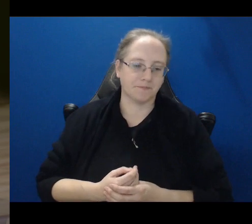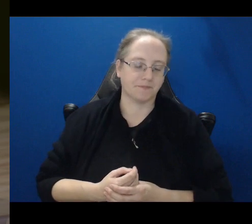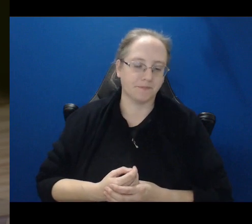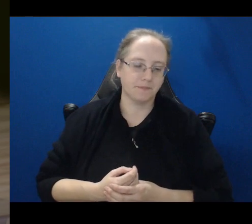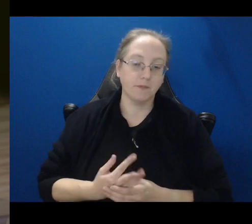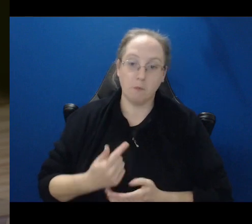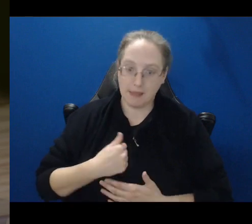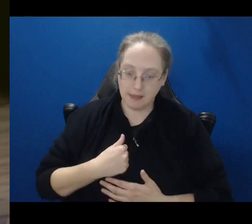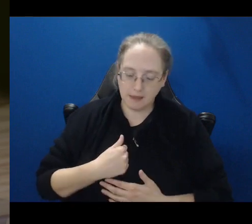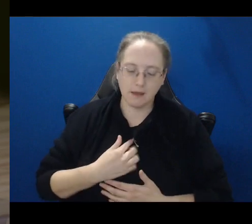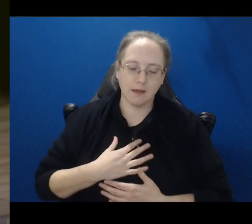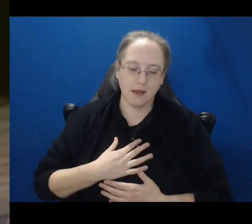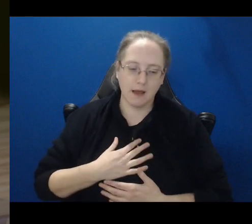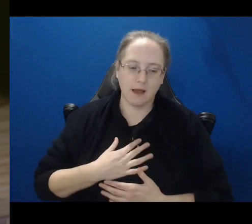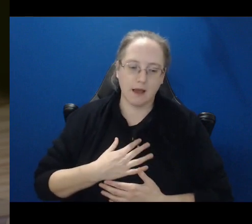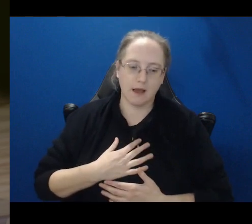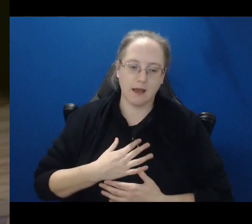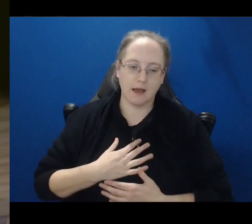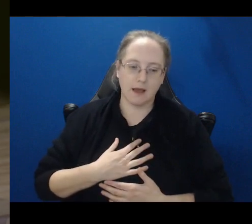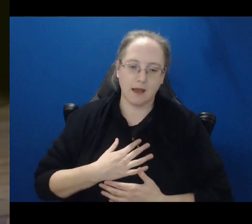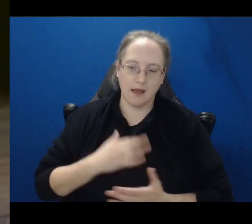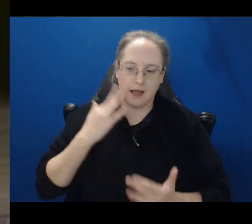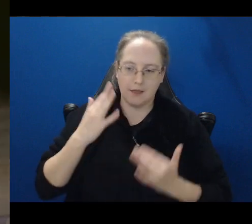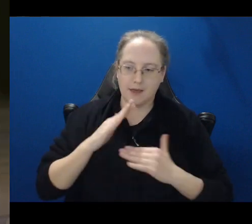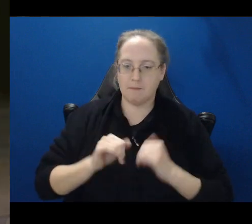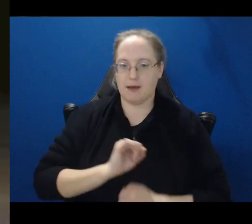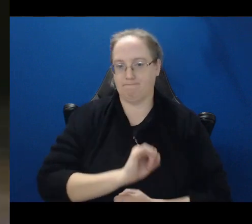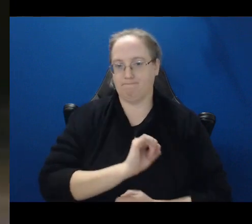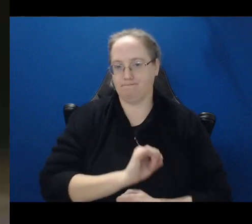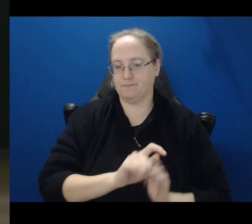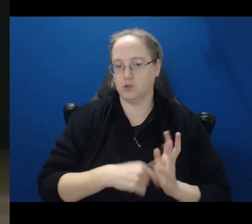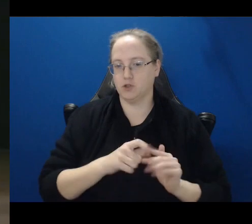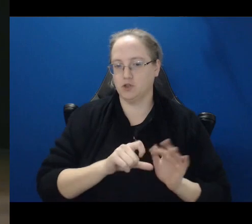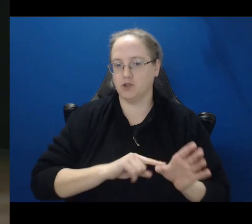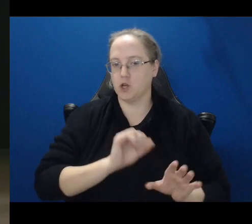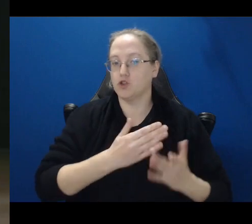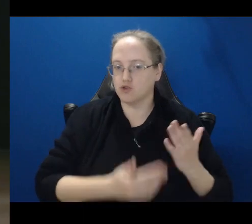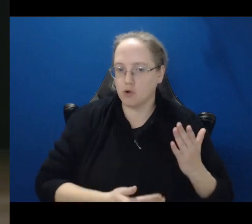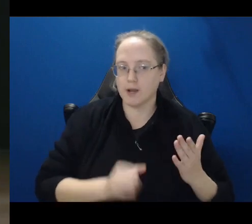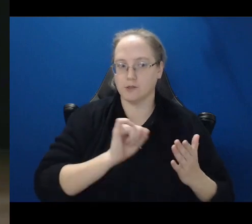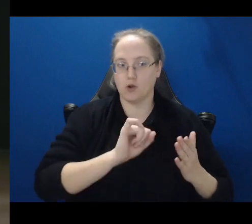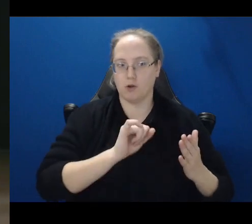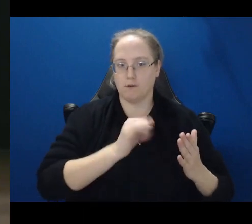thinking about Judy's stories and the stories of her family and survival,